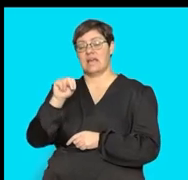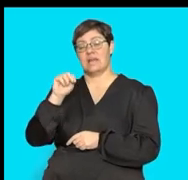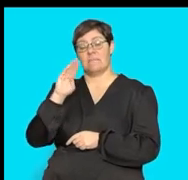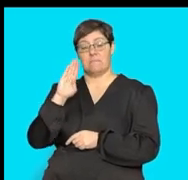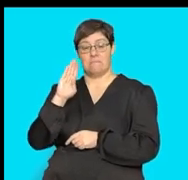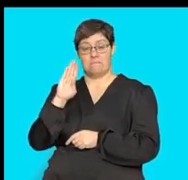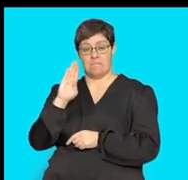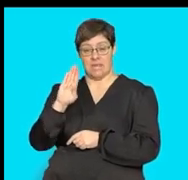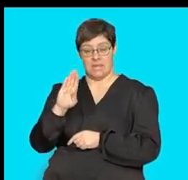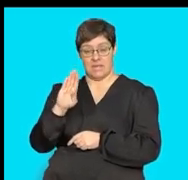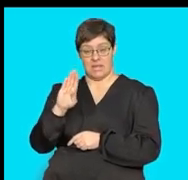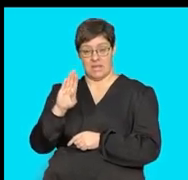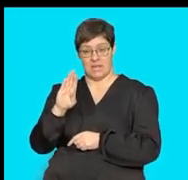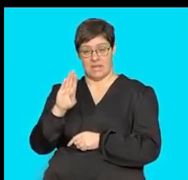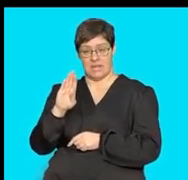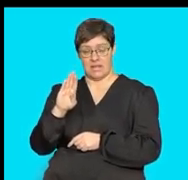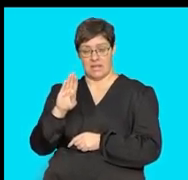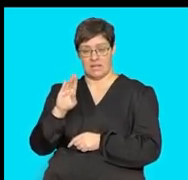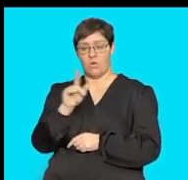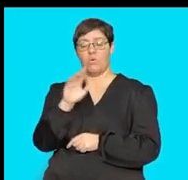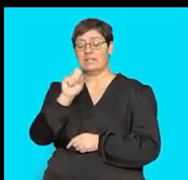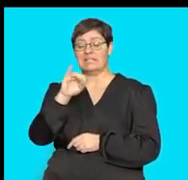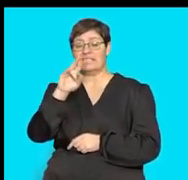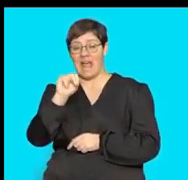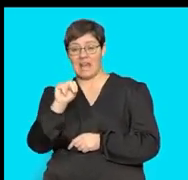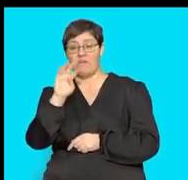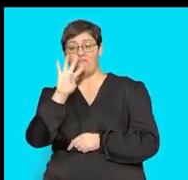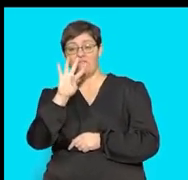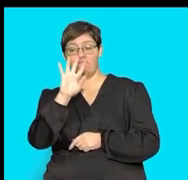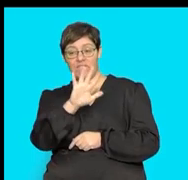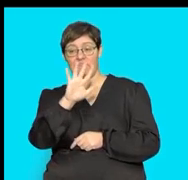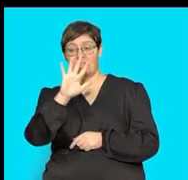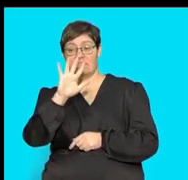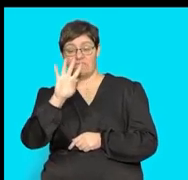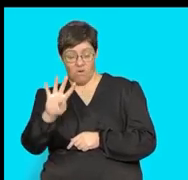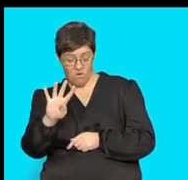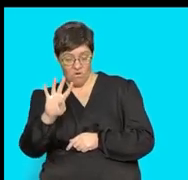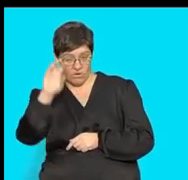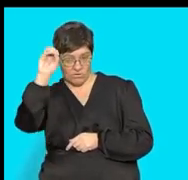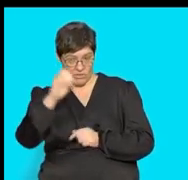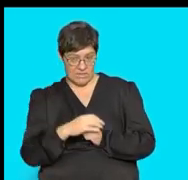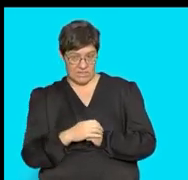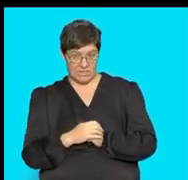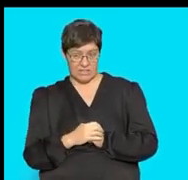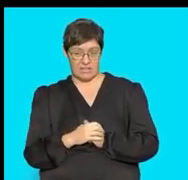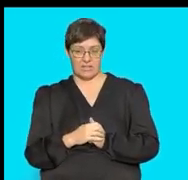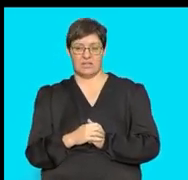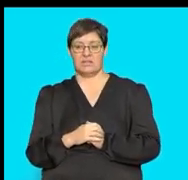33 will equal to sine of 54. So we're using this as our full pair,